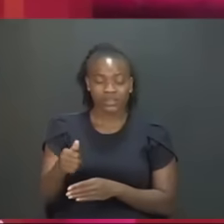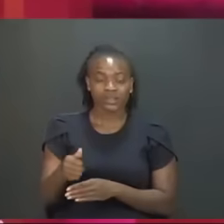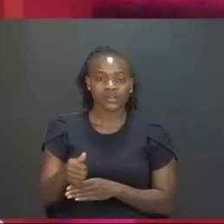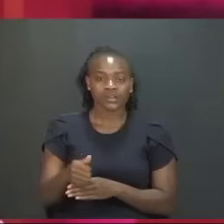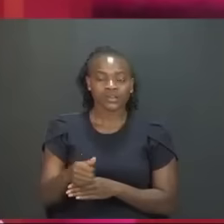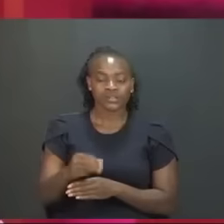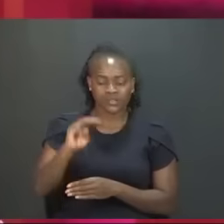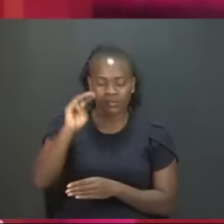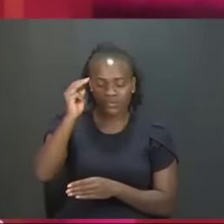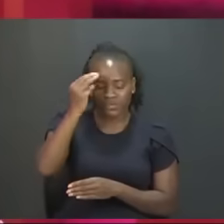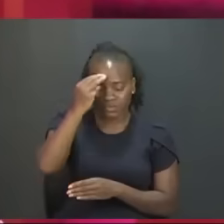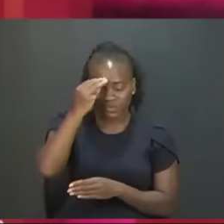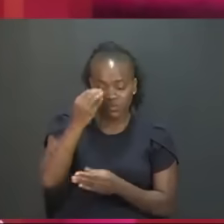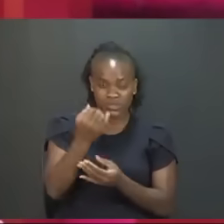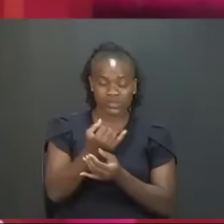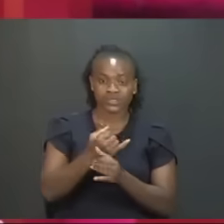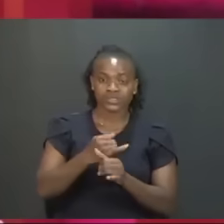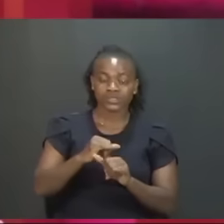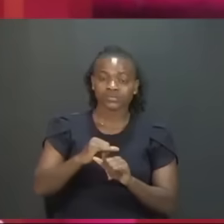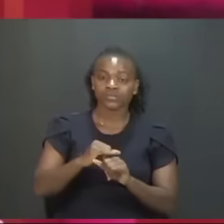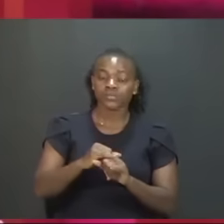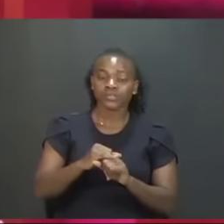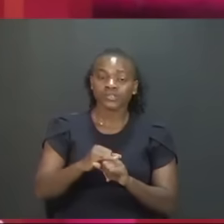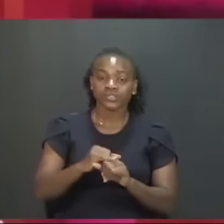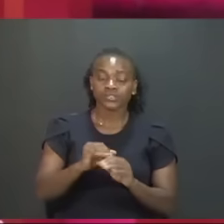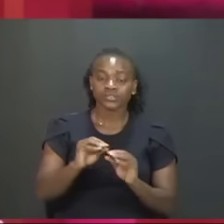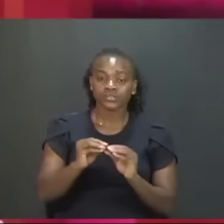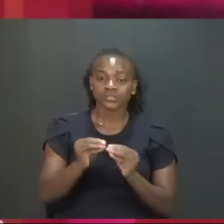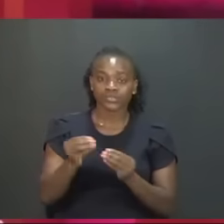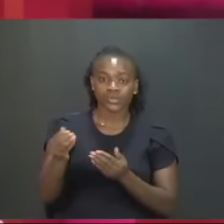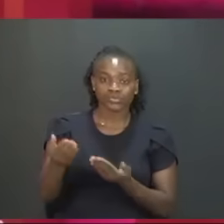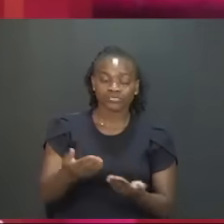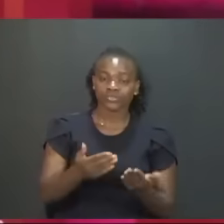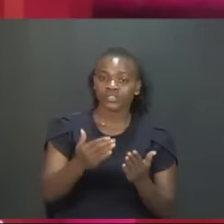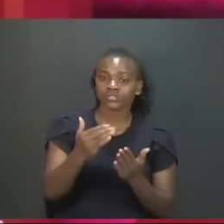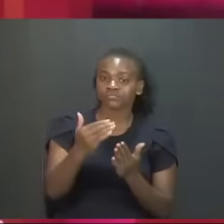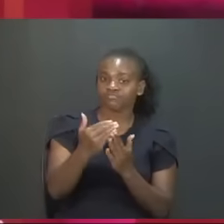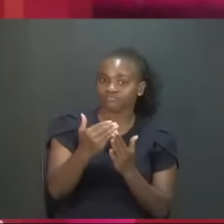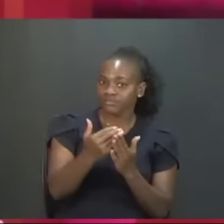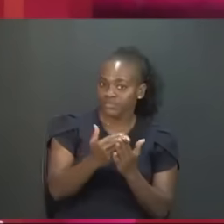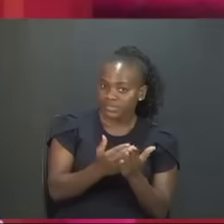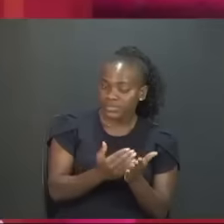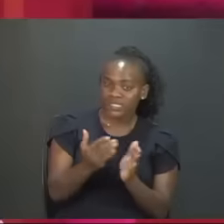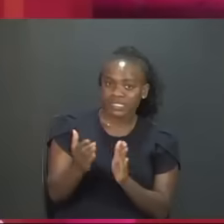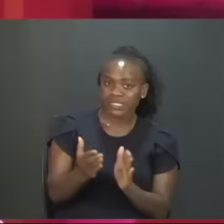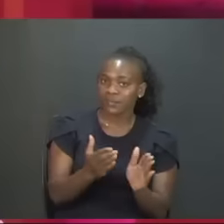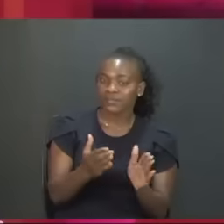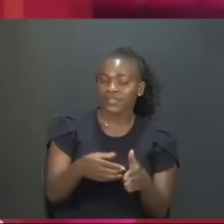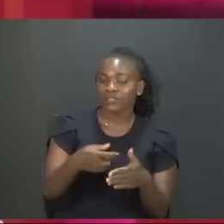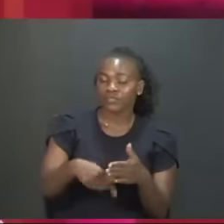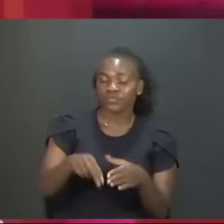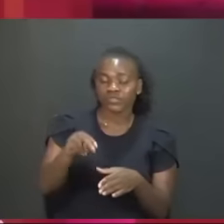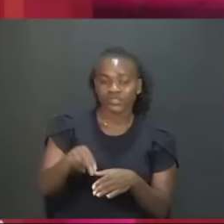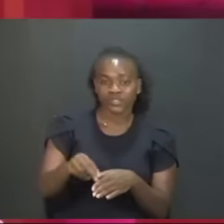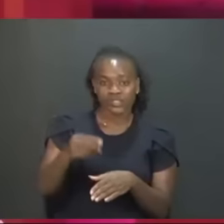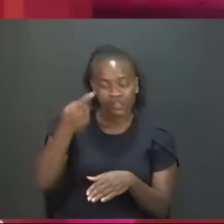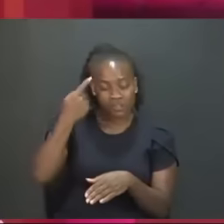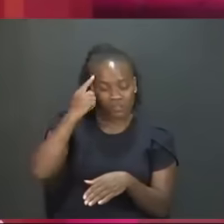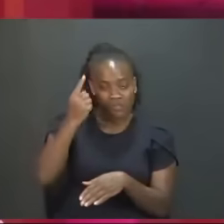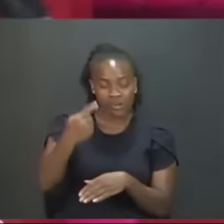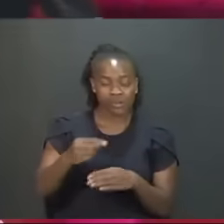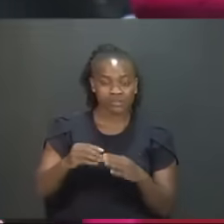constitutional bodies to submit estimates to the House on time for consideration and approval. Post-budget